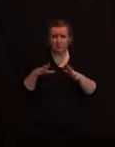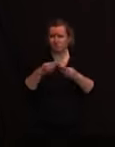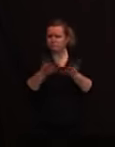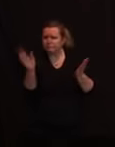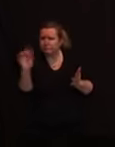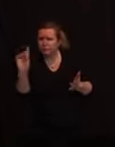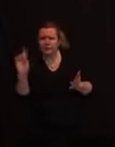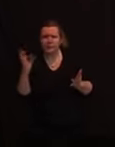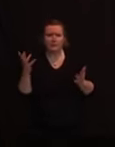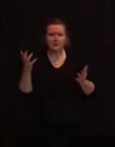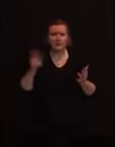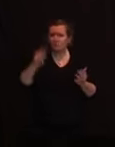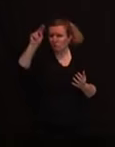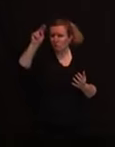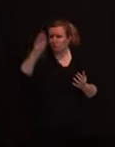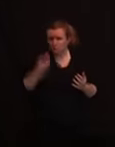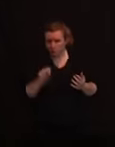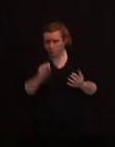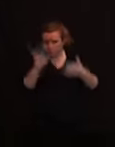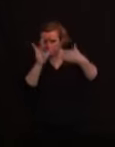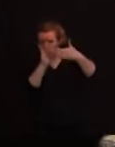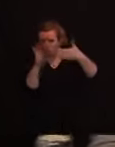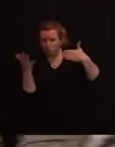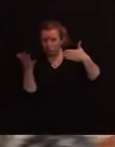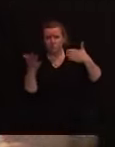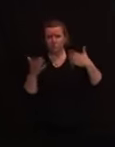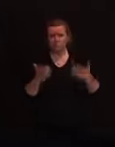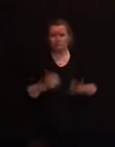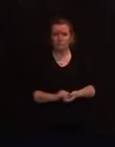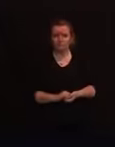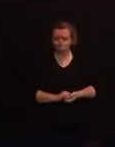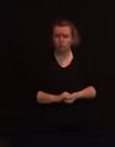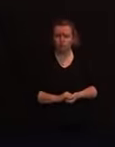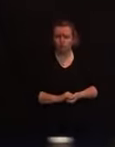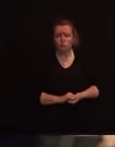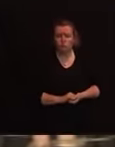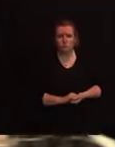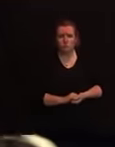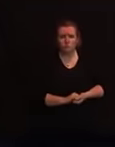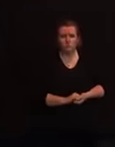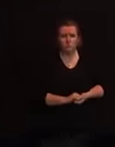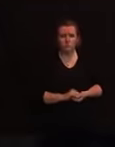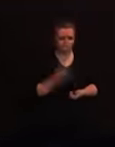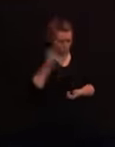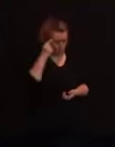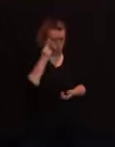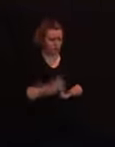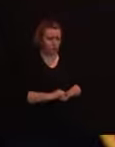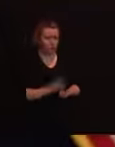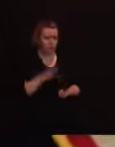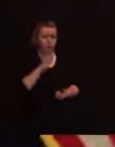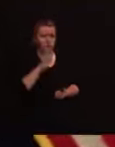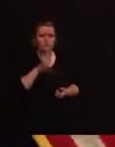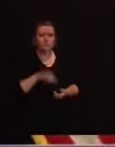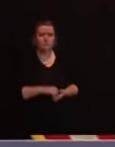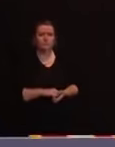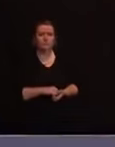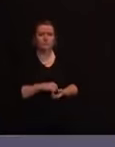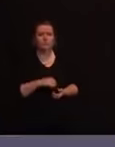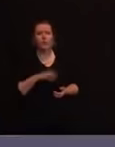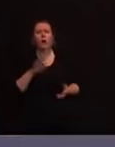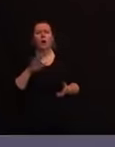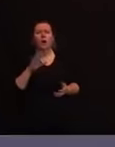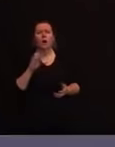best utilized. So, Dave, in the intermediate term, and I hope this is sooner than later, I've had just in the past